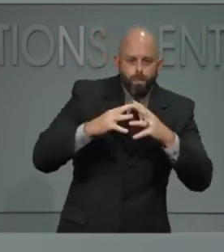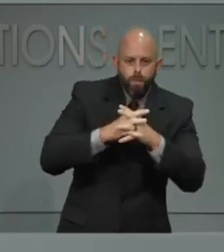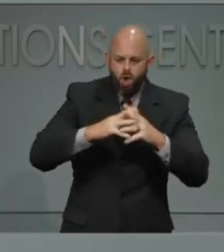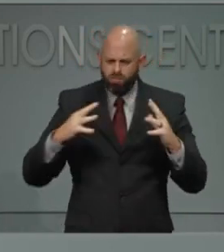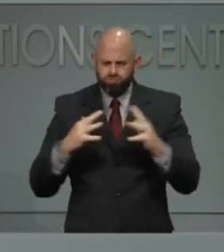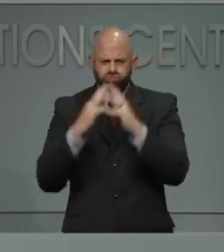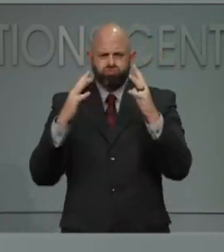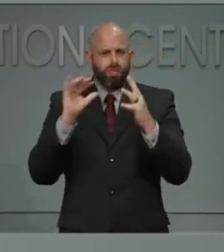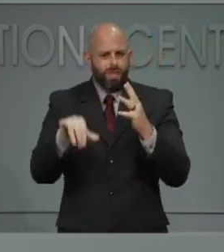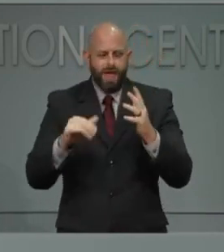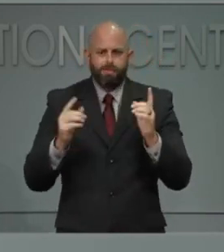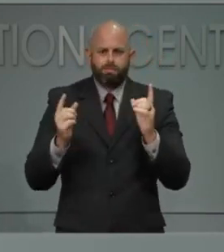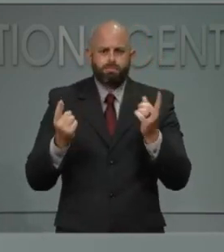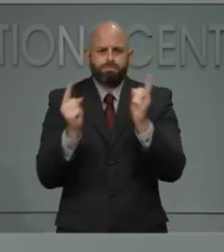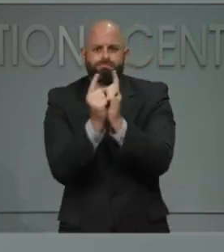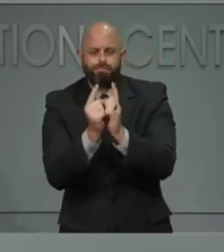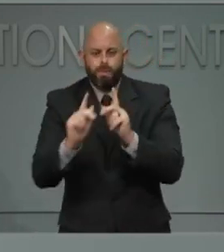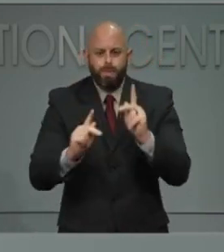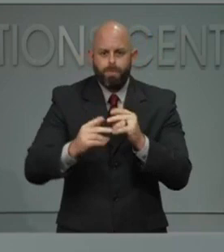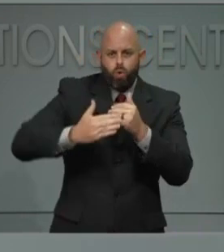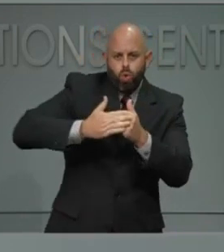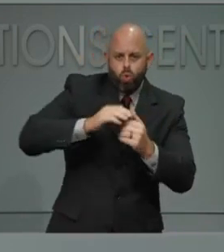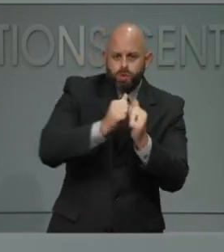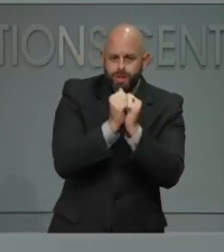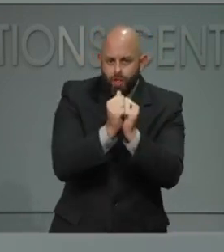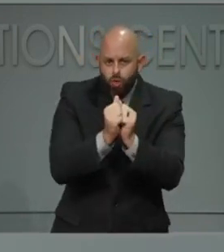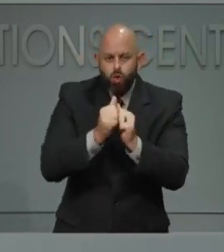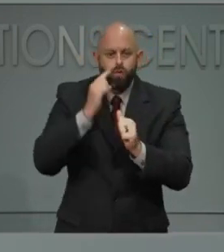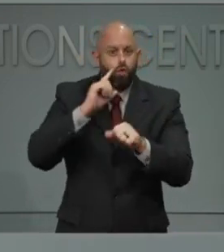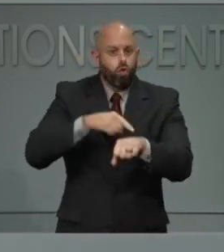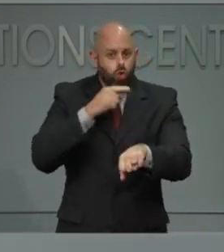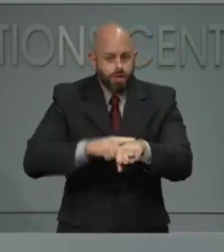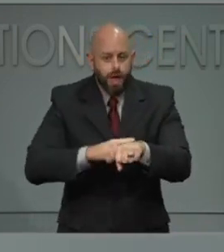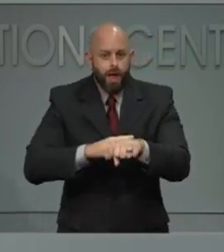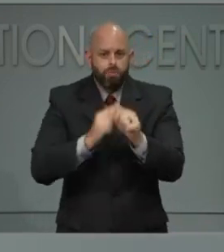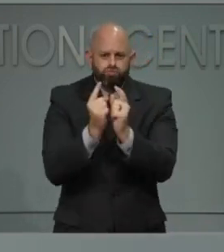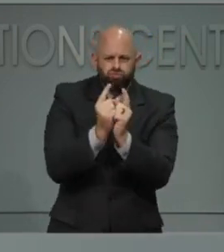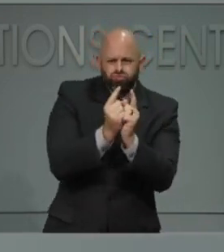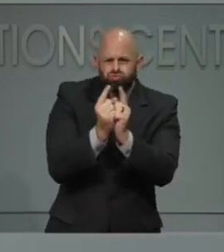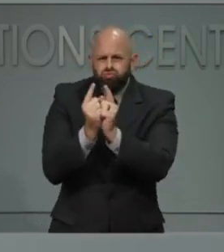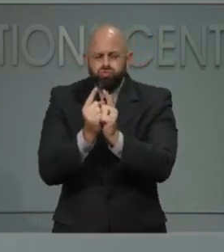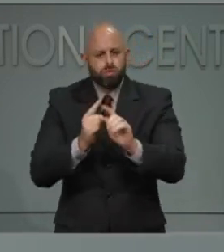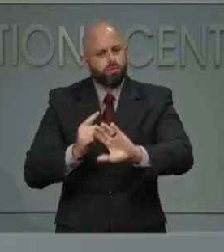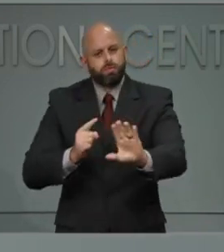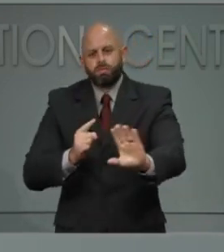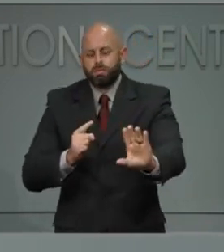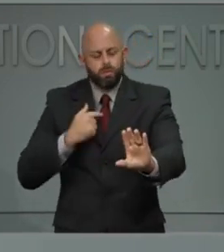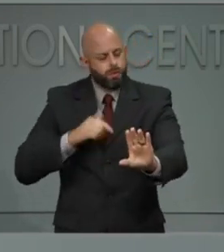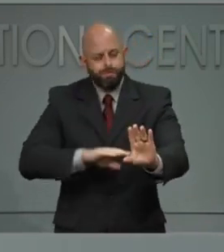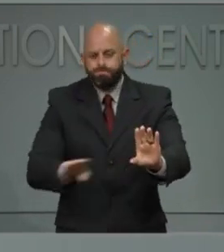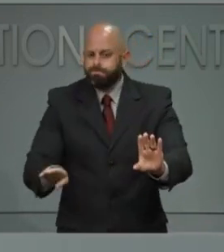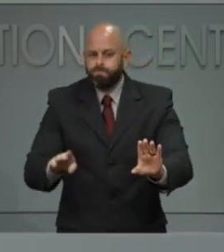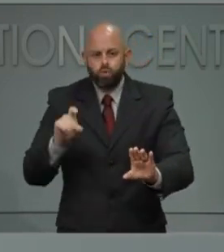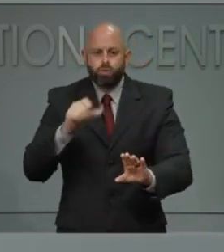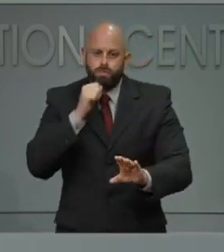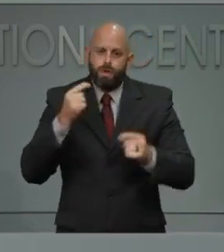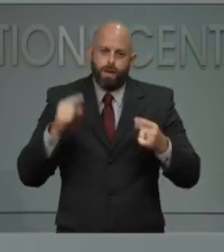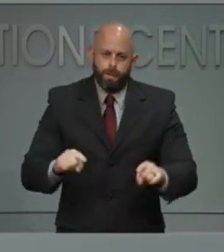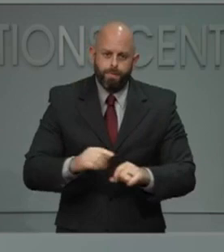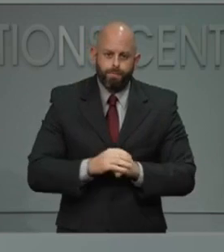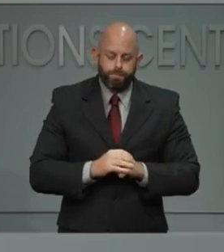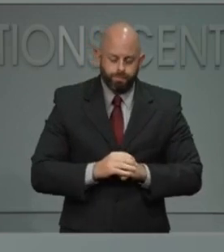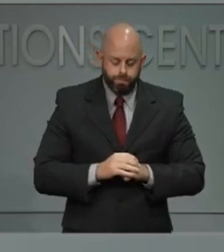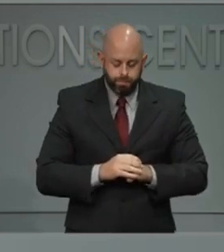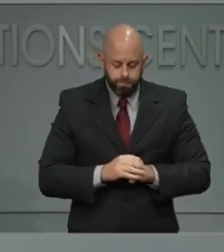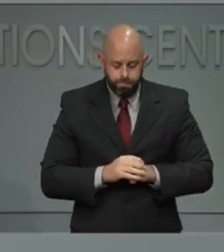where people are going to be in close contact together for longer periods of time, and that's not things that we think should happen. Now, when you